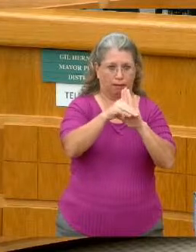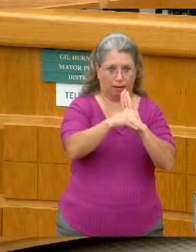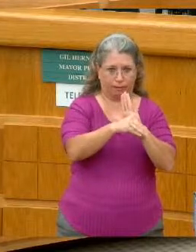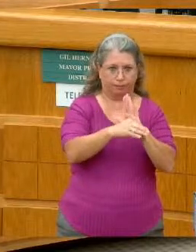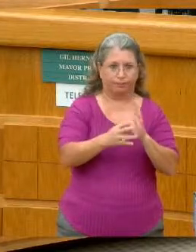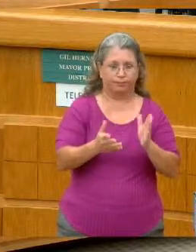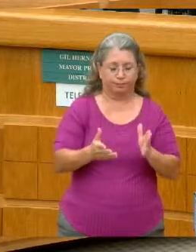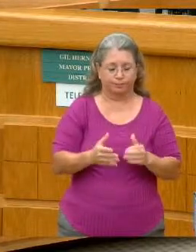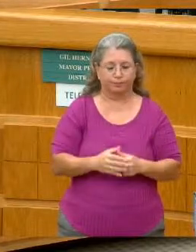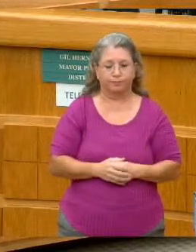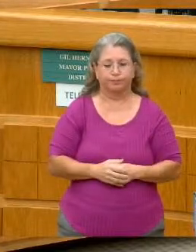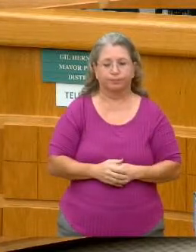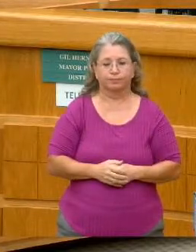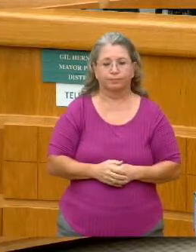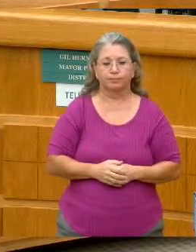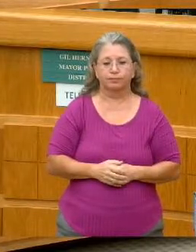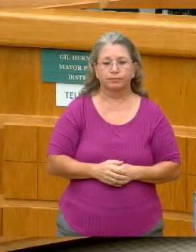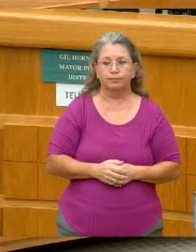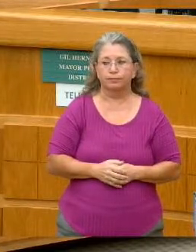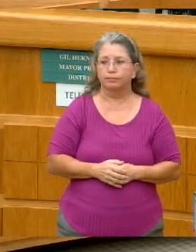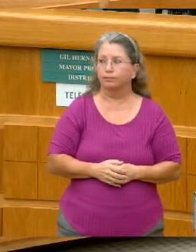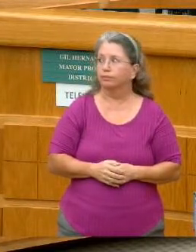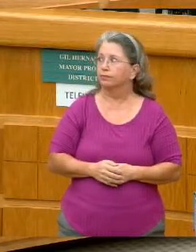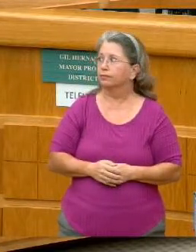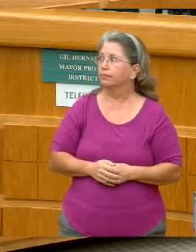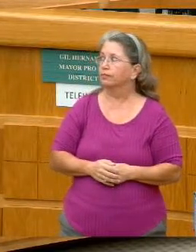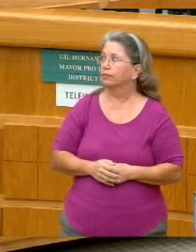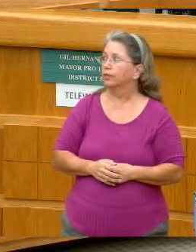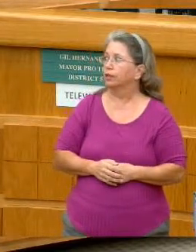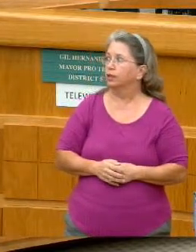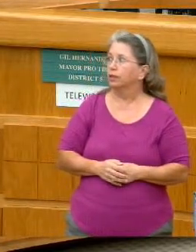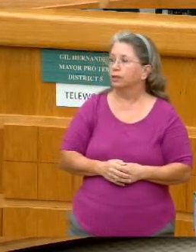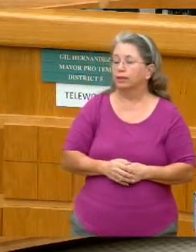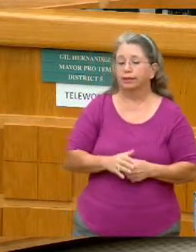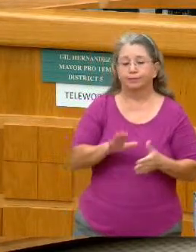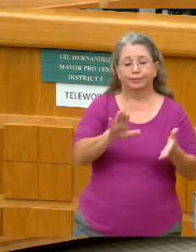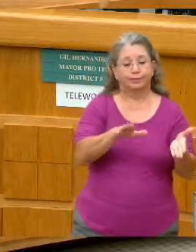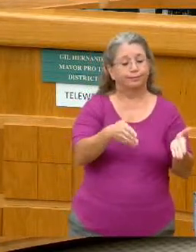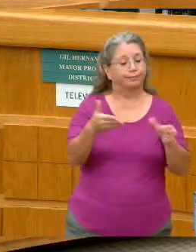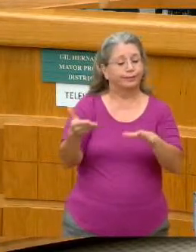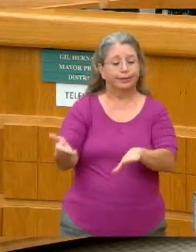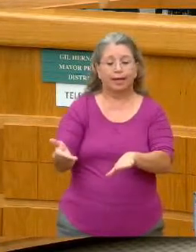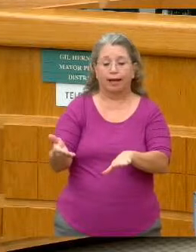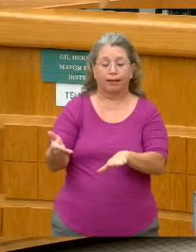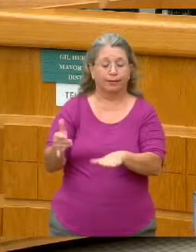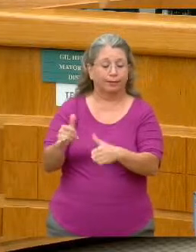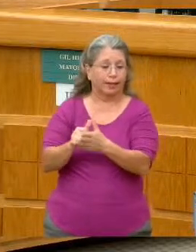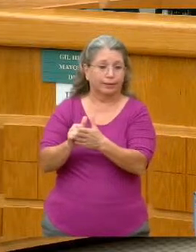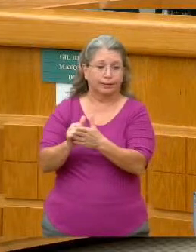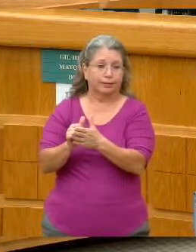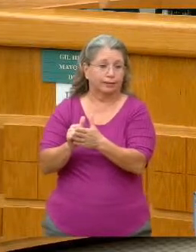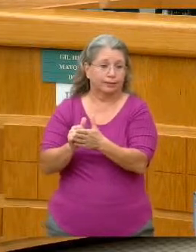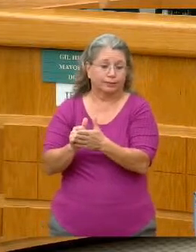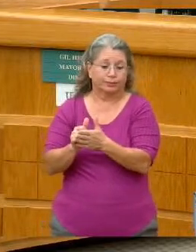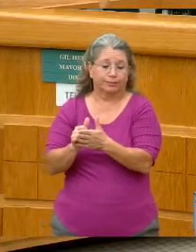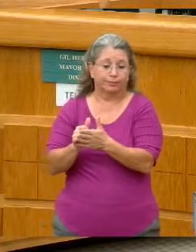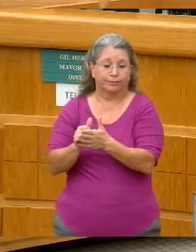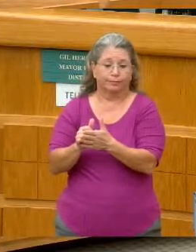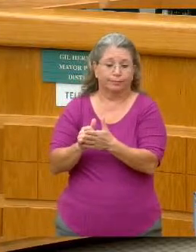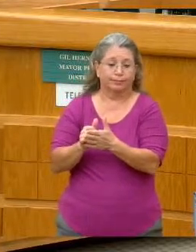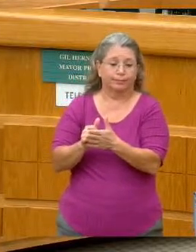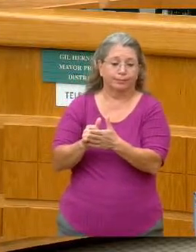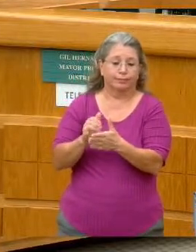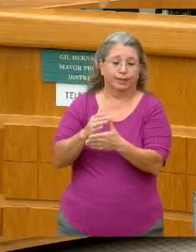Okay, moving forward. So fatality is the ultimate end if you don't recover from COVID-19, but that's